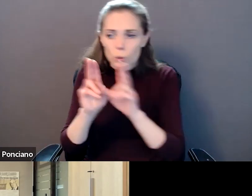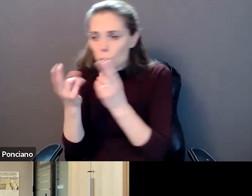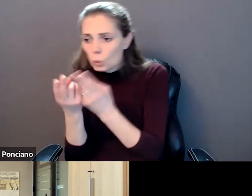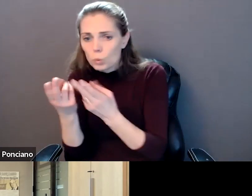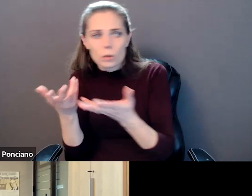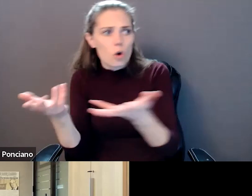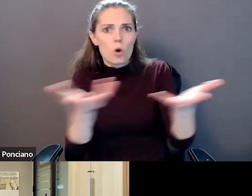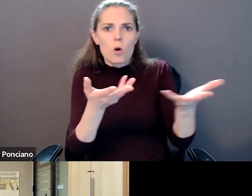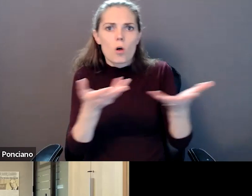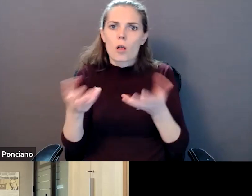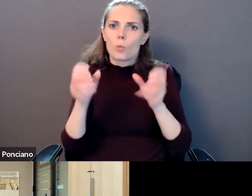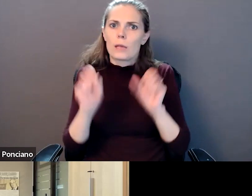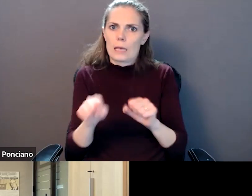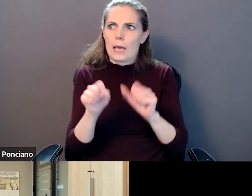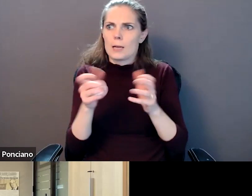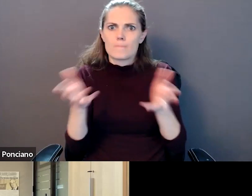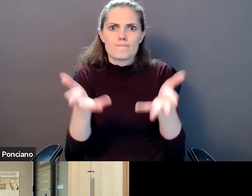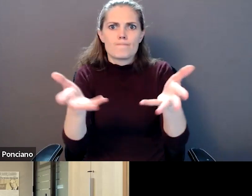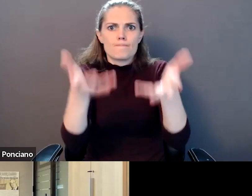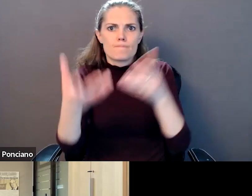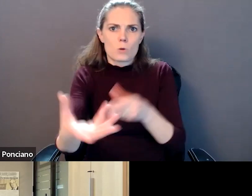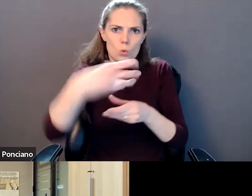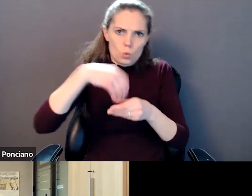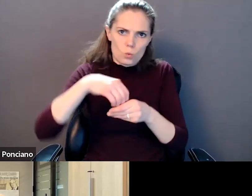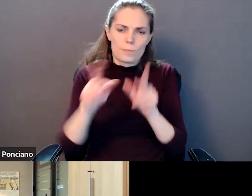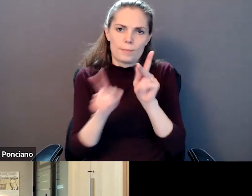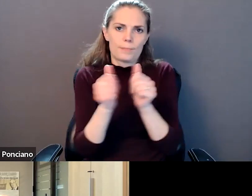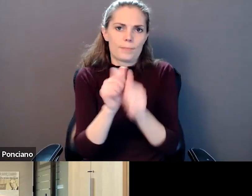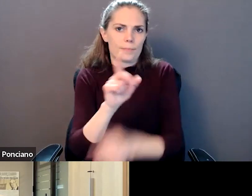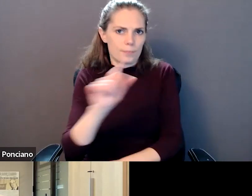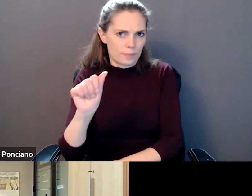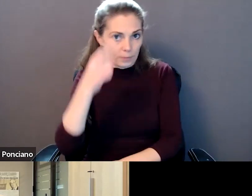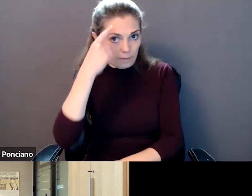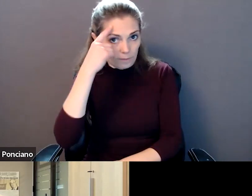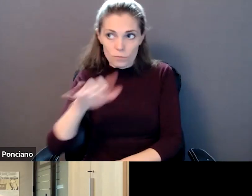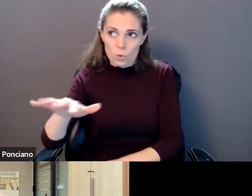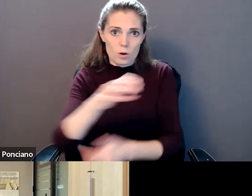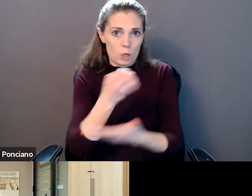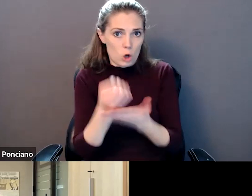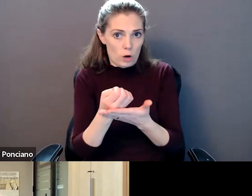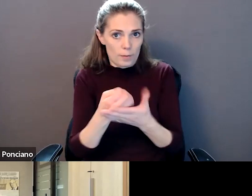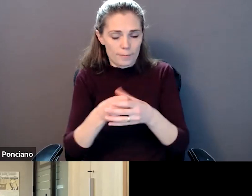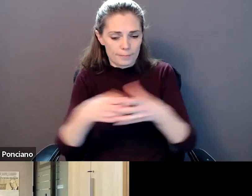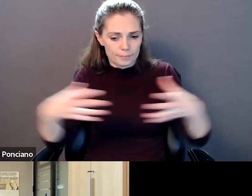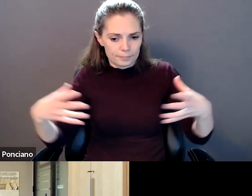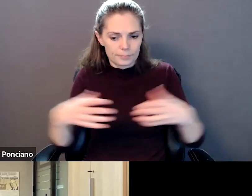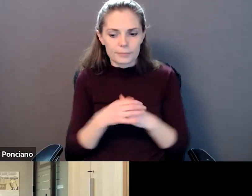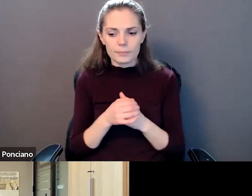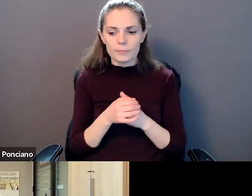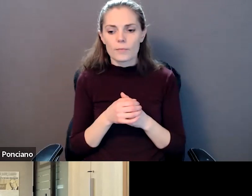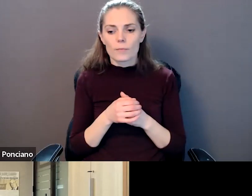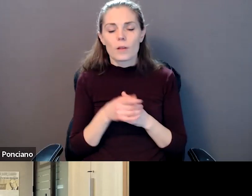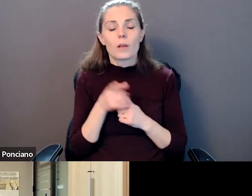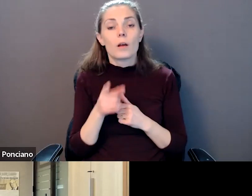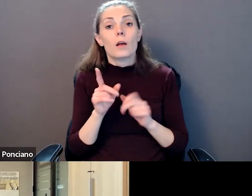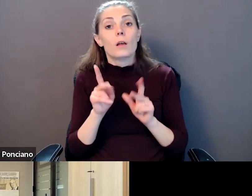accelerate inclusion of persons with disabilities in the economy. Now, according to the Disability Inclusion Plan, people with disabilities,